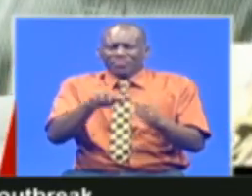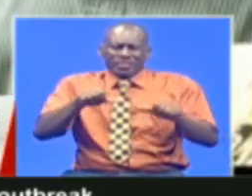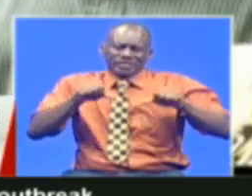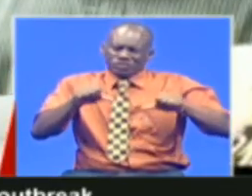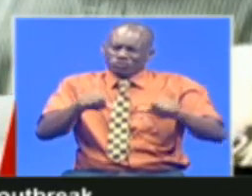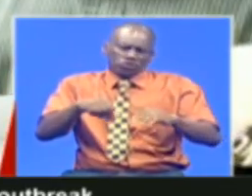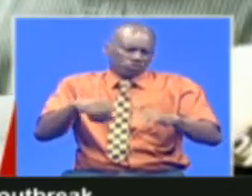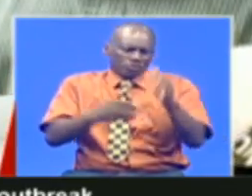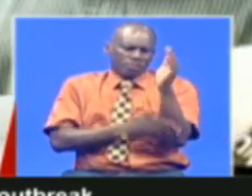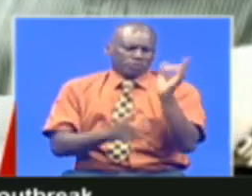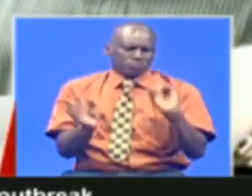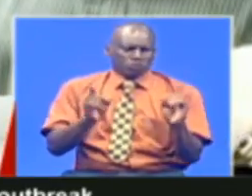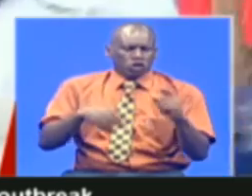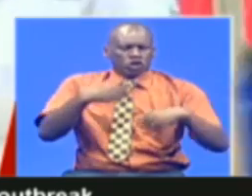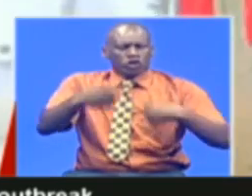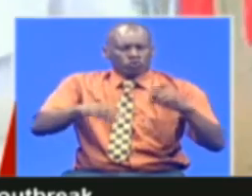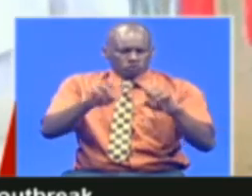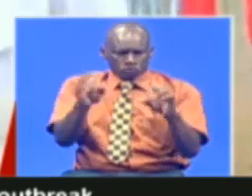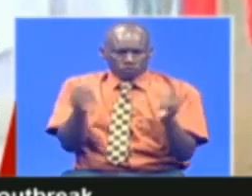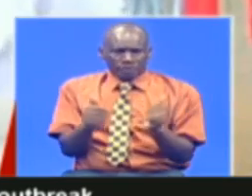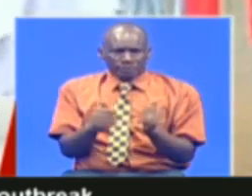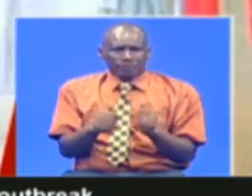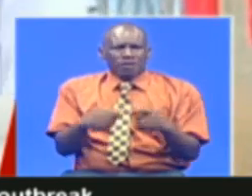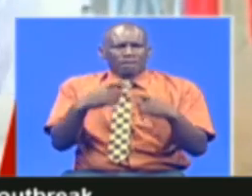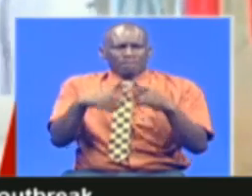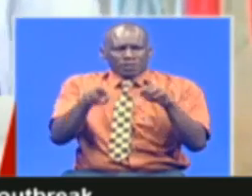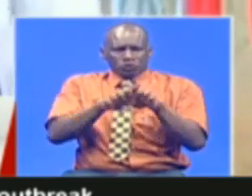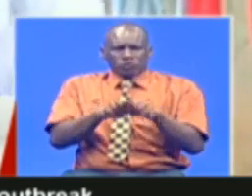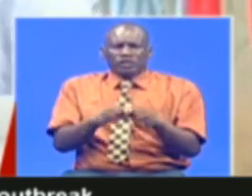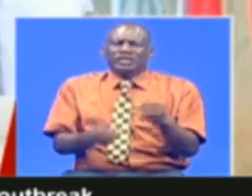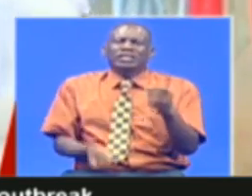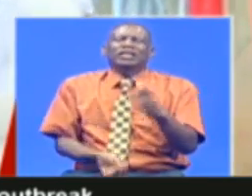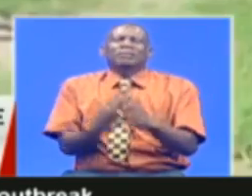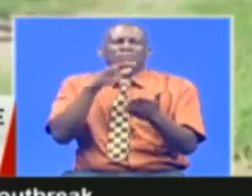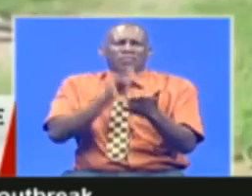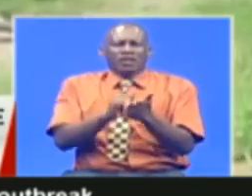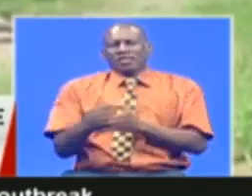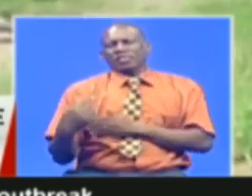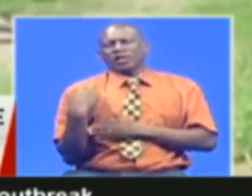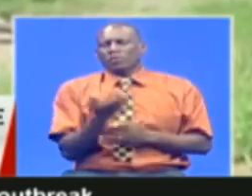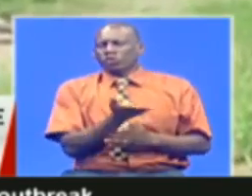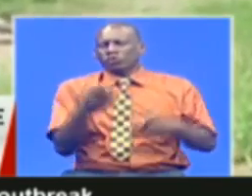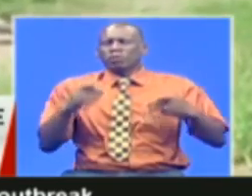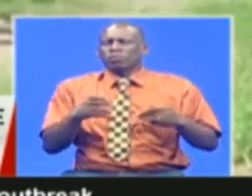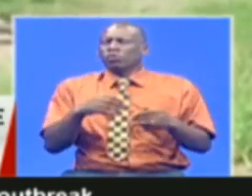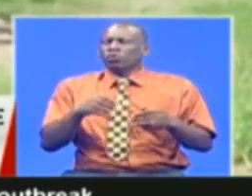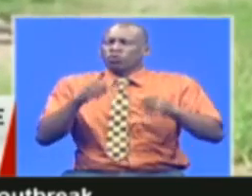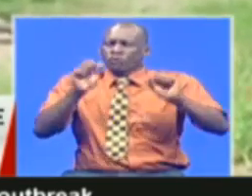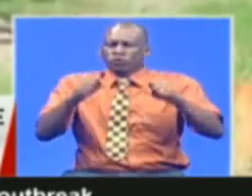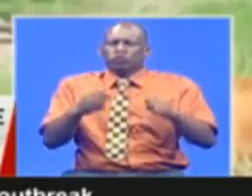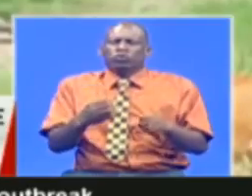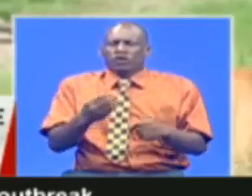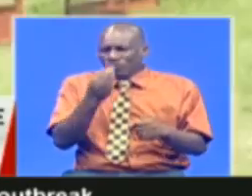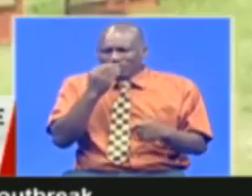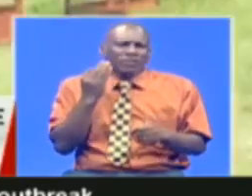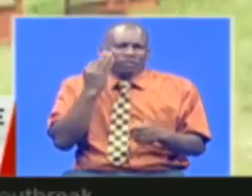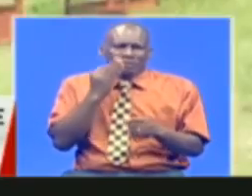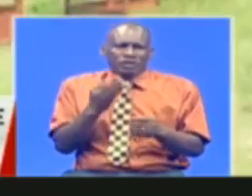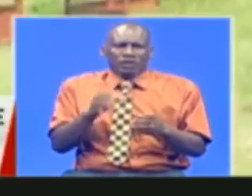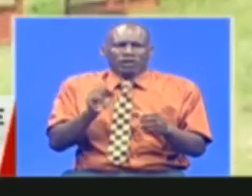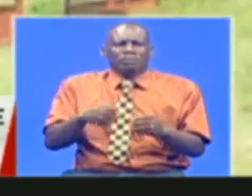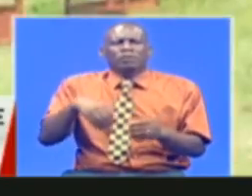mbaya, wanaendelea sawa. However, it is emerging that the number of those in danger could be way above the one reported.